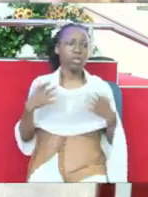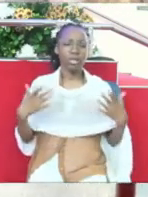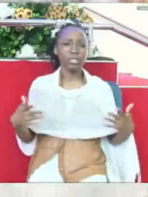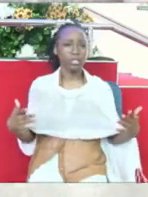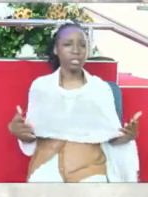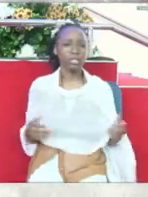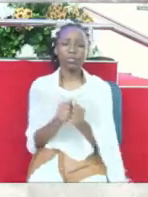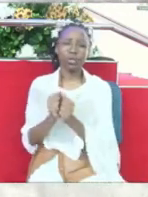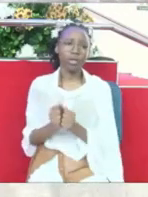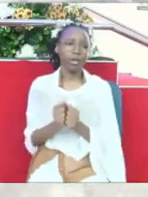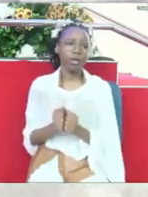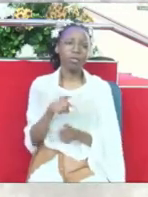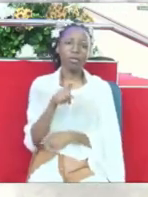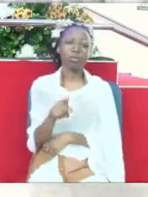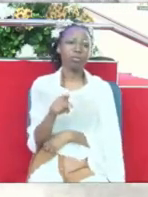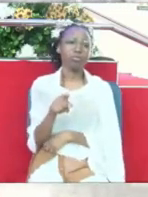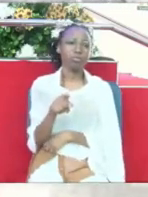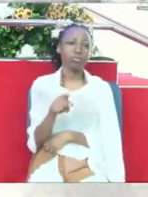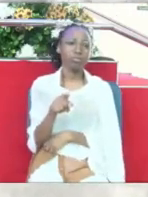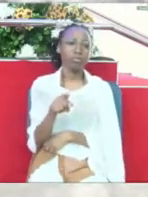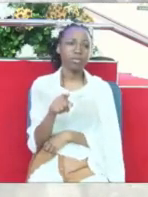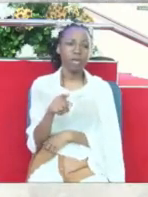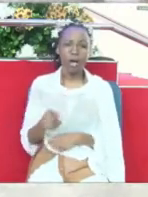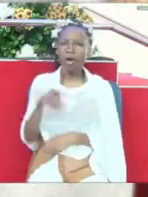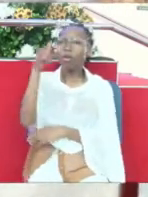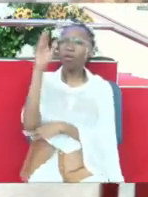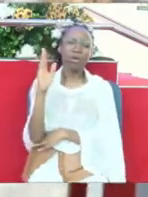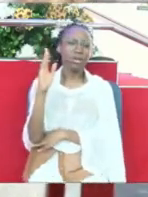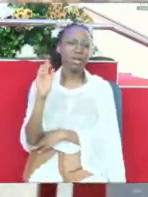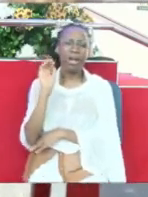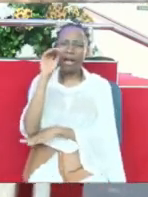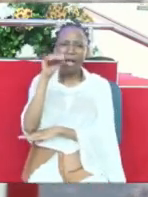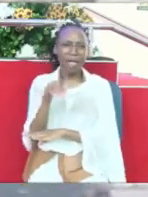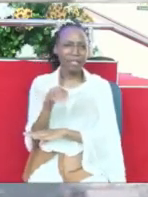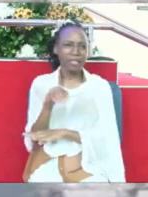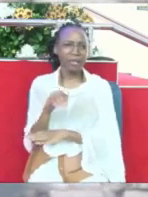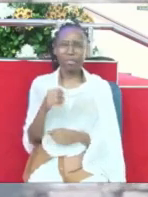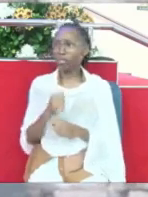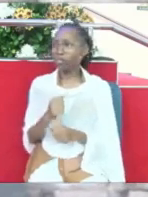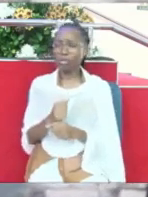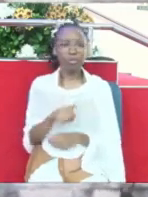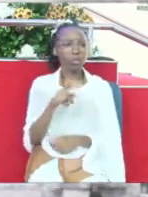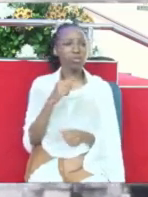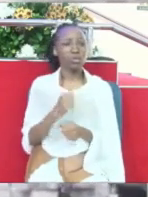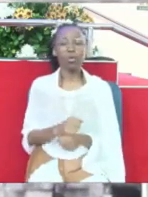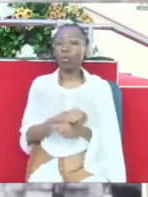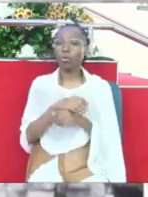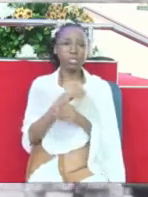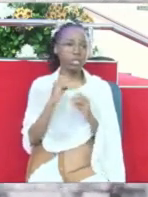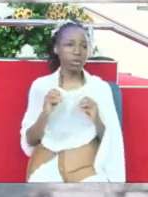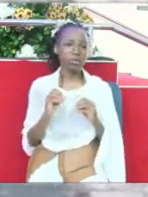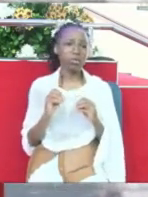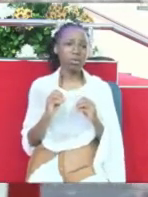Haulizi makaratasi stakabadhi zako. He does not ask for a CV. Haulizi CV yako. He is in the house this day. Yuko